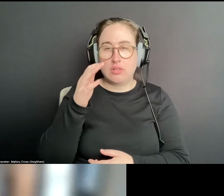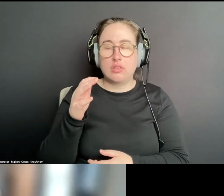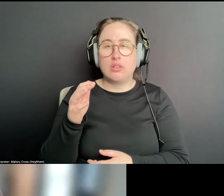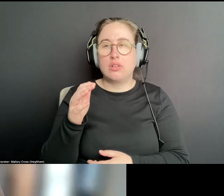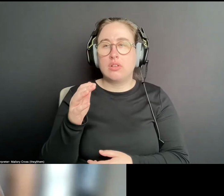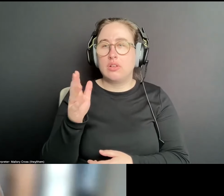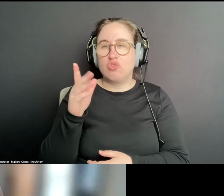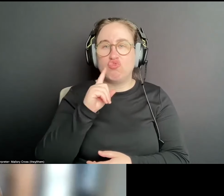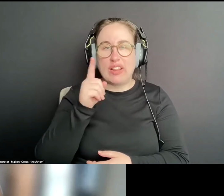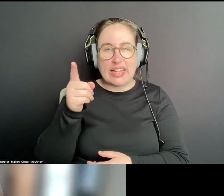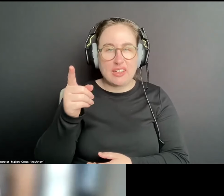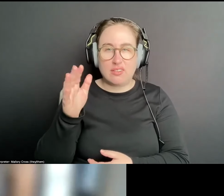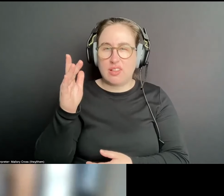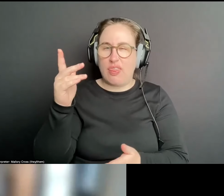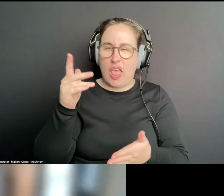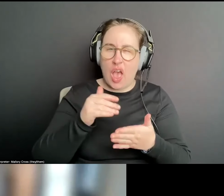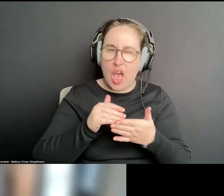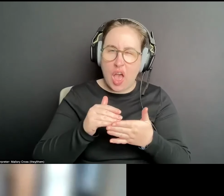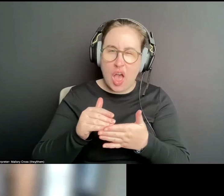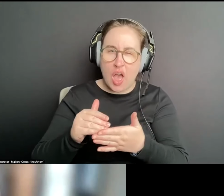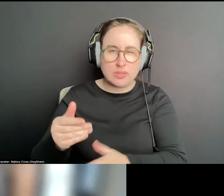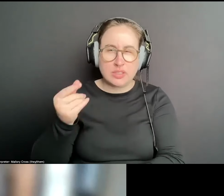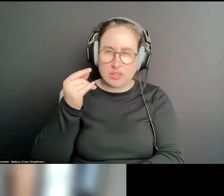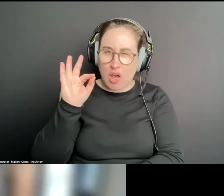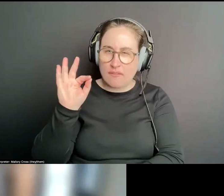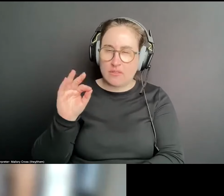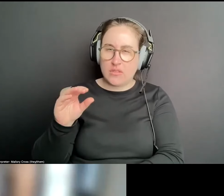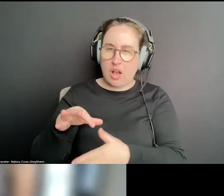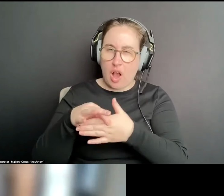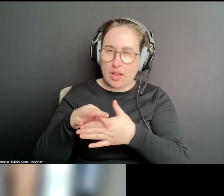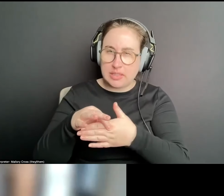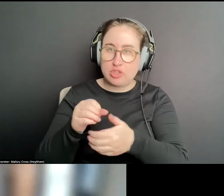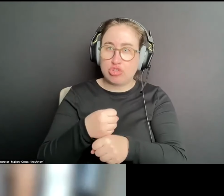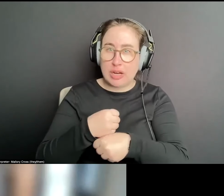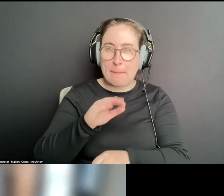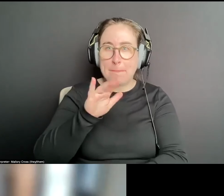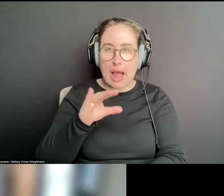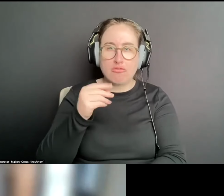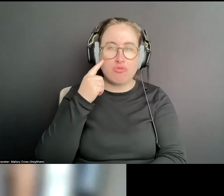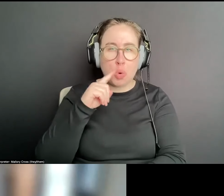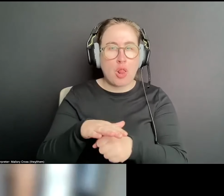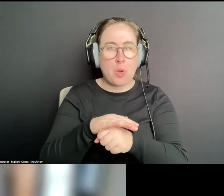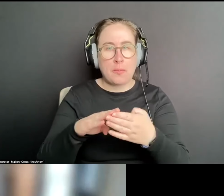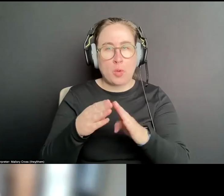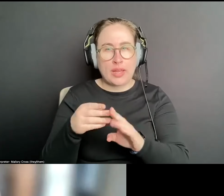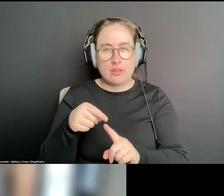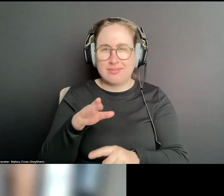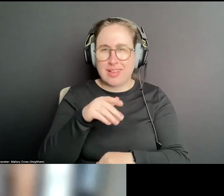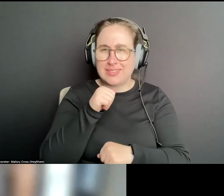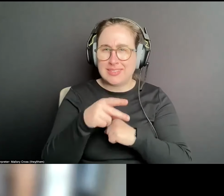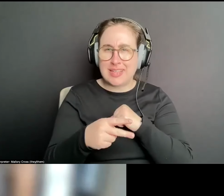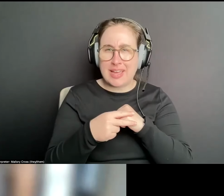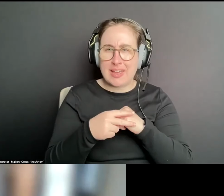of content that has been produced by and for and about local communities hasn't been saved by